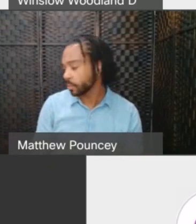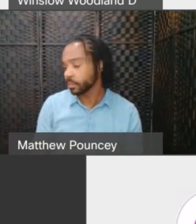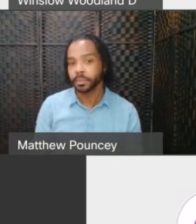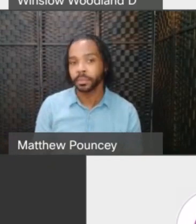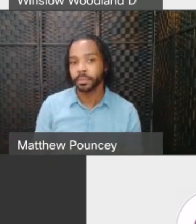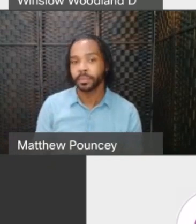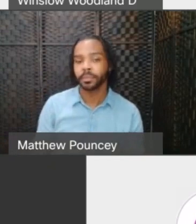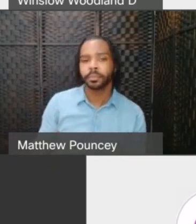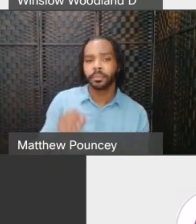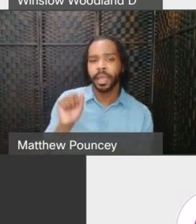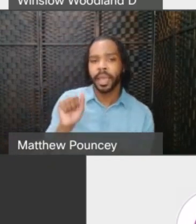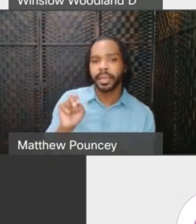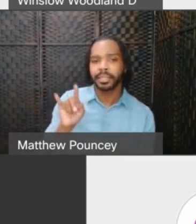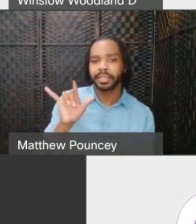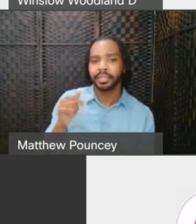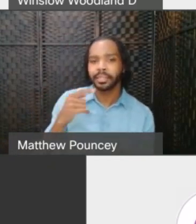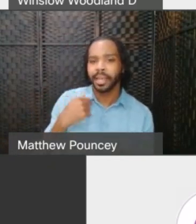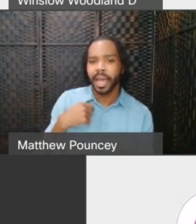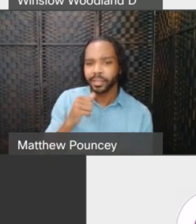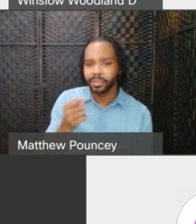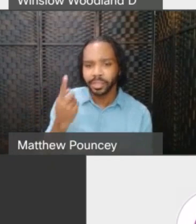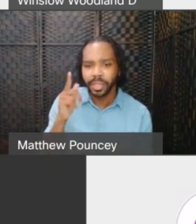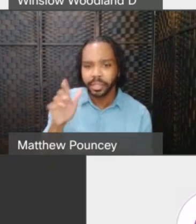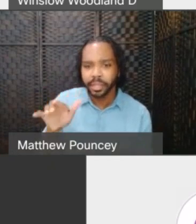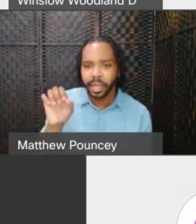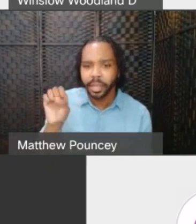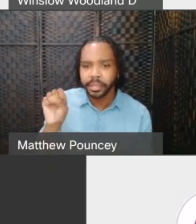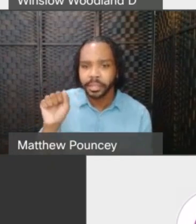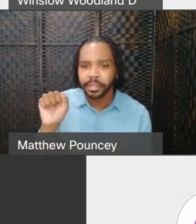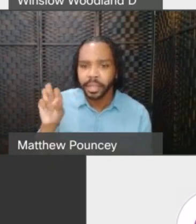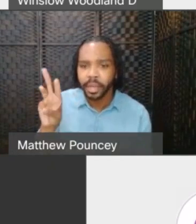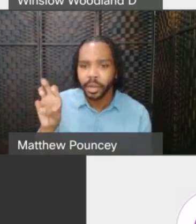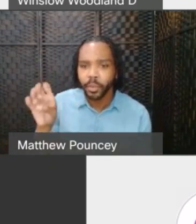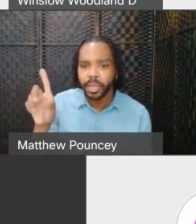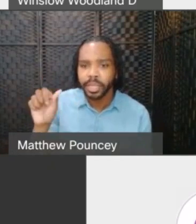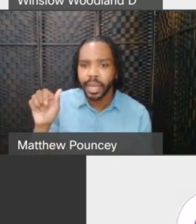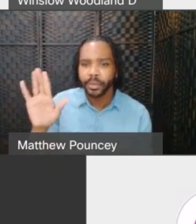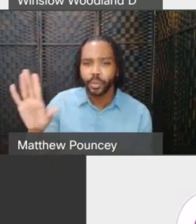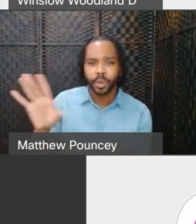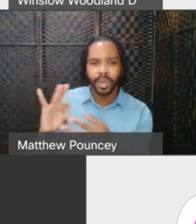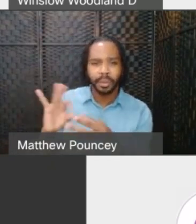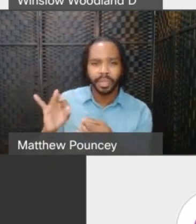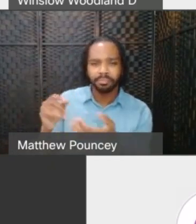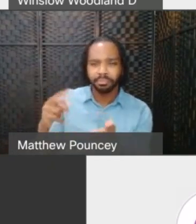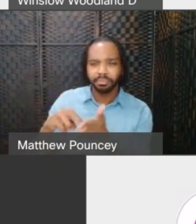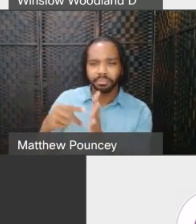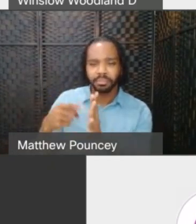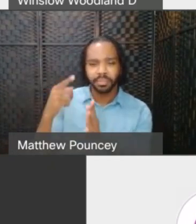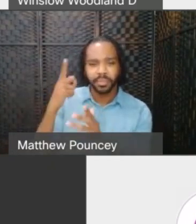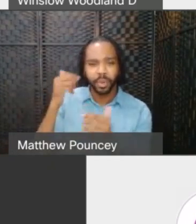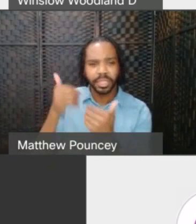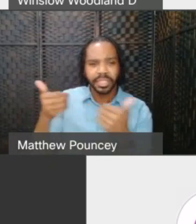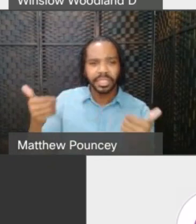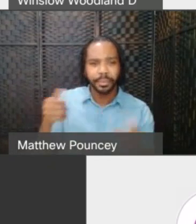I don't understand, Sawita, your comment, separate authorizations, what that is referring to. So if you